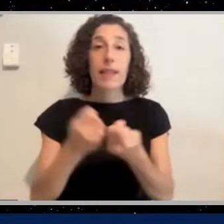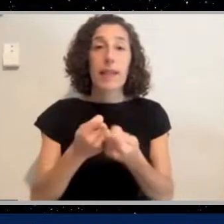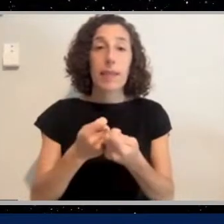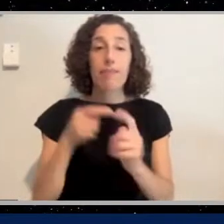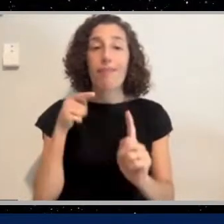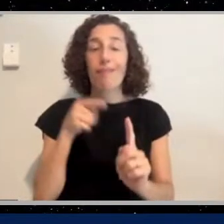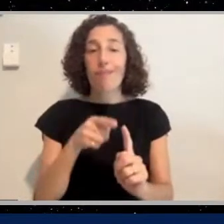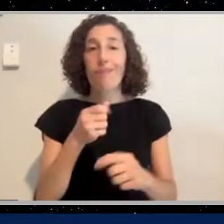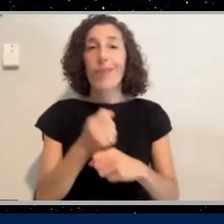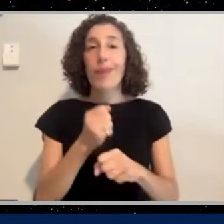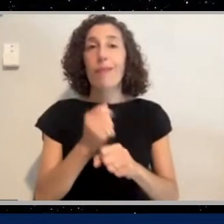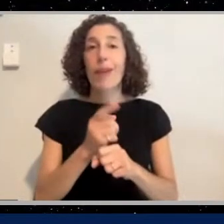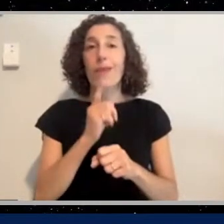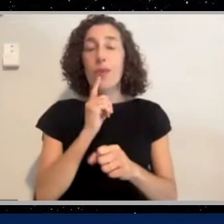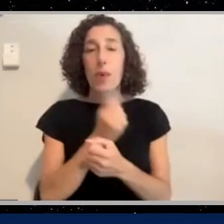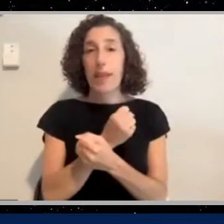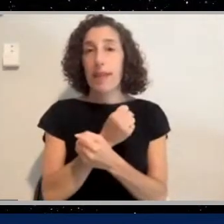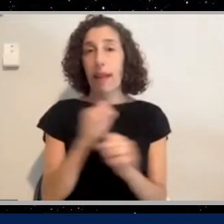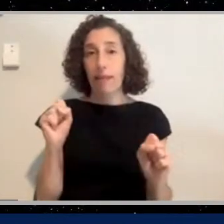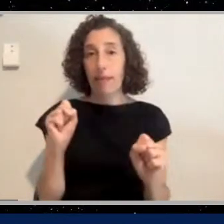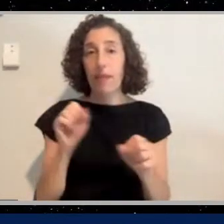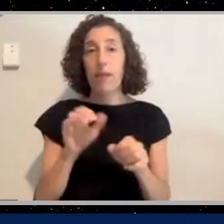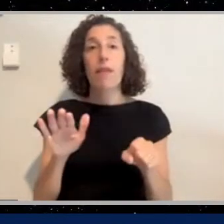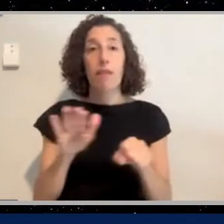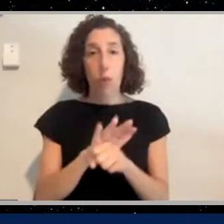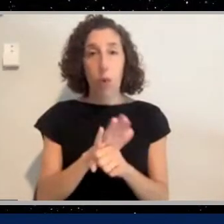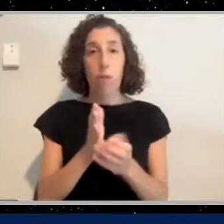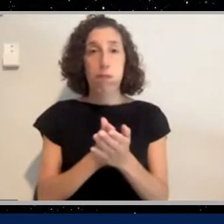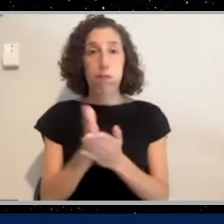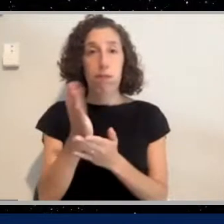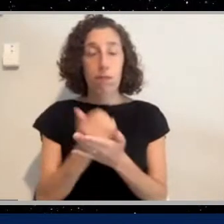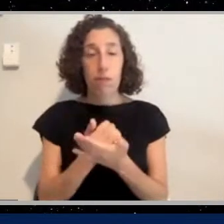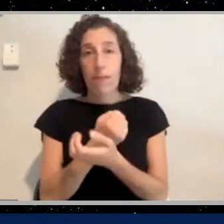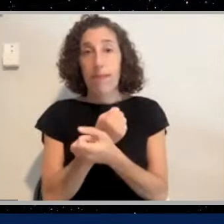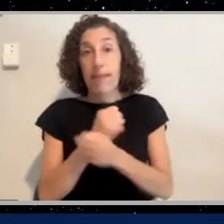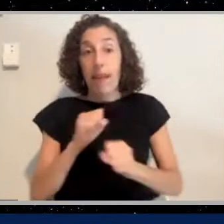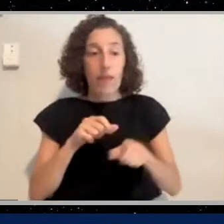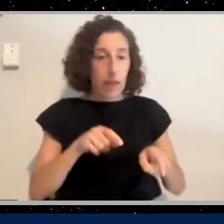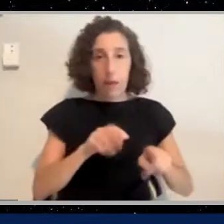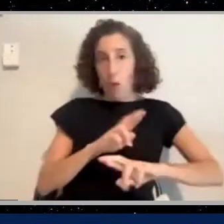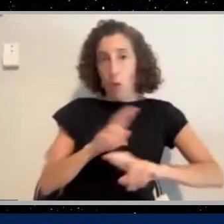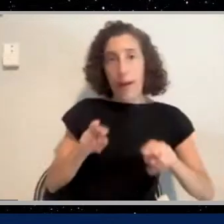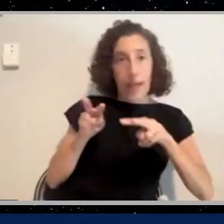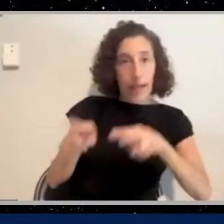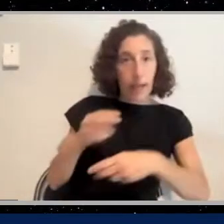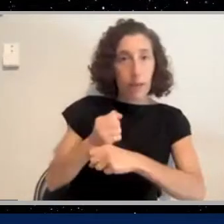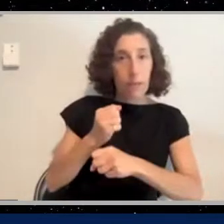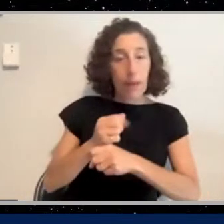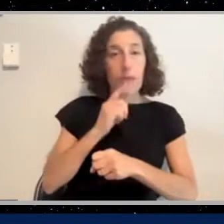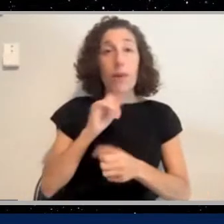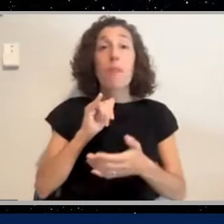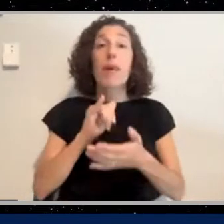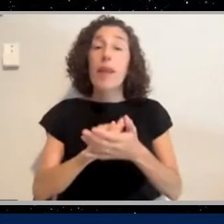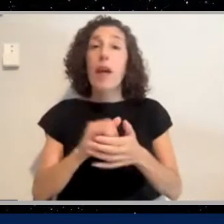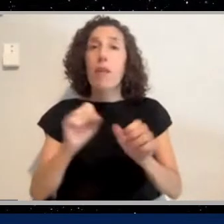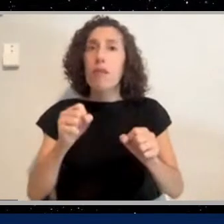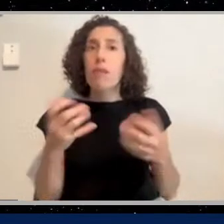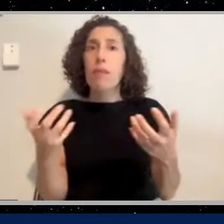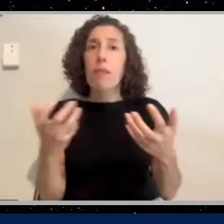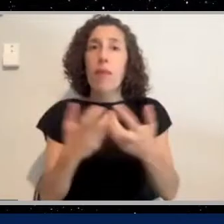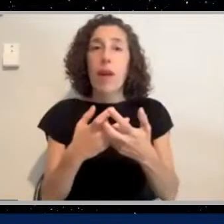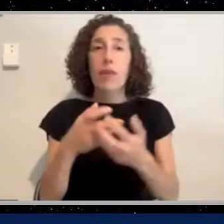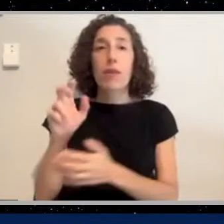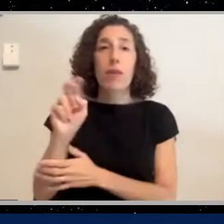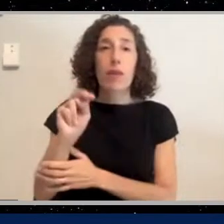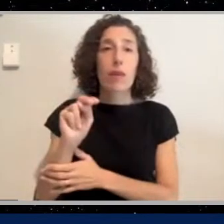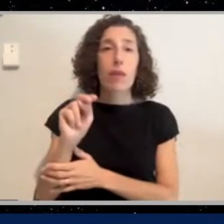the safety folks, because it mimics and mirrors much of what we do in NASA for when we have our